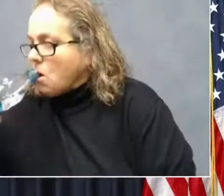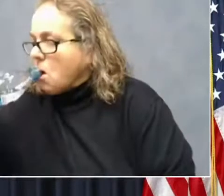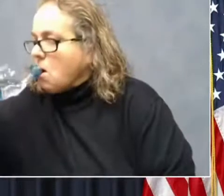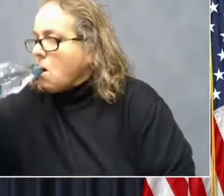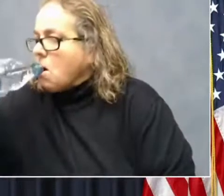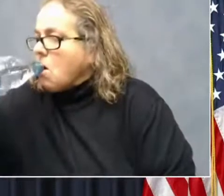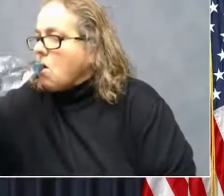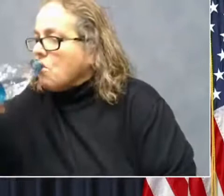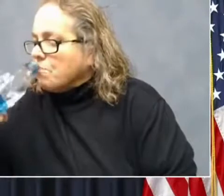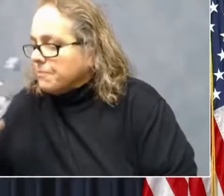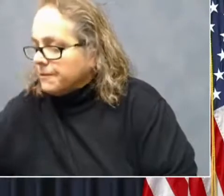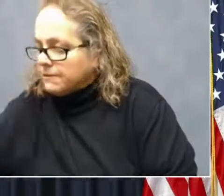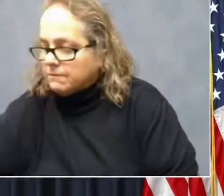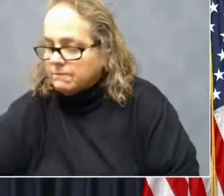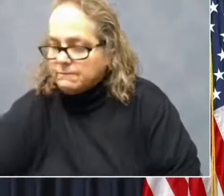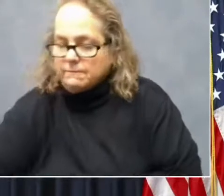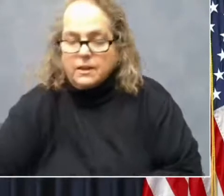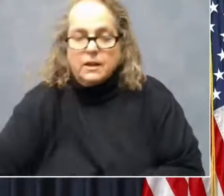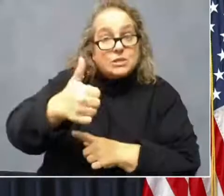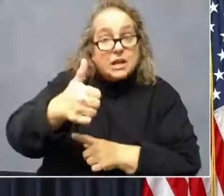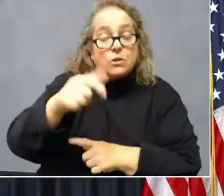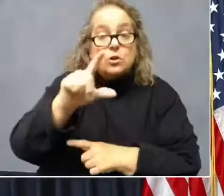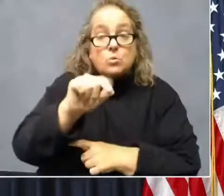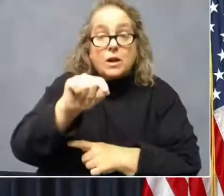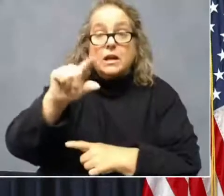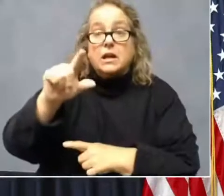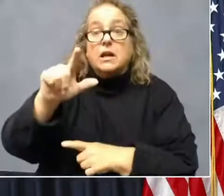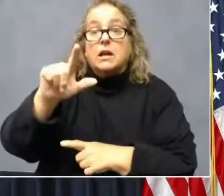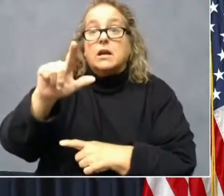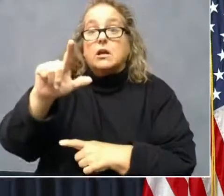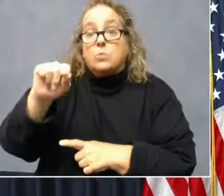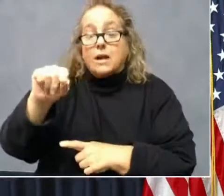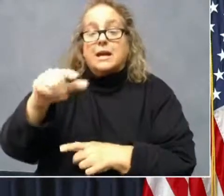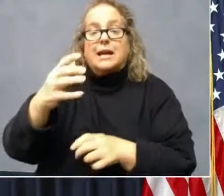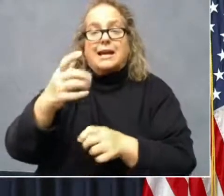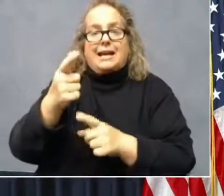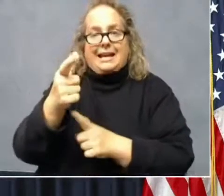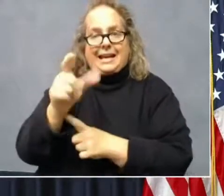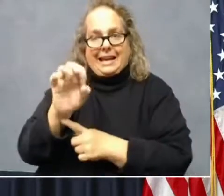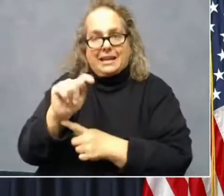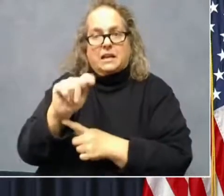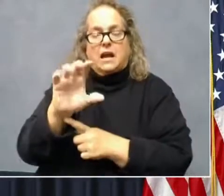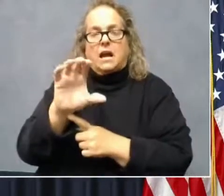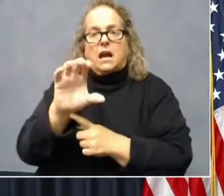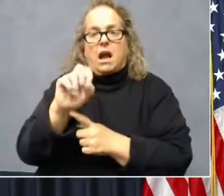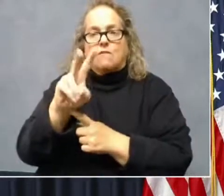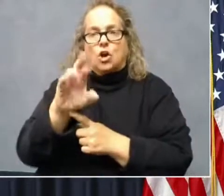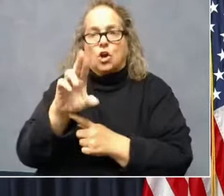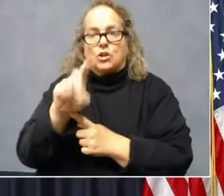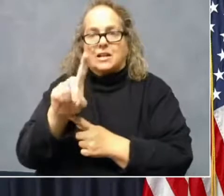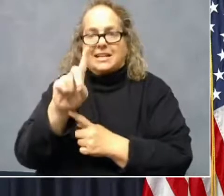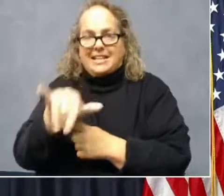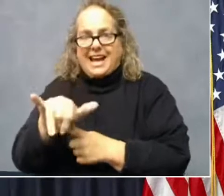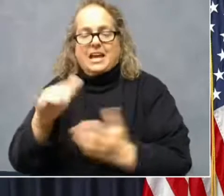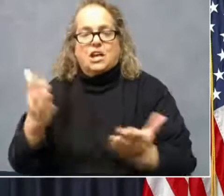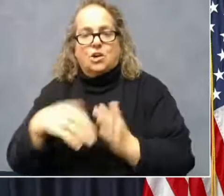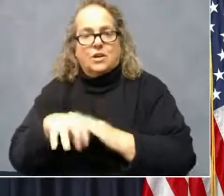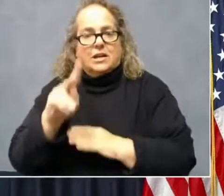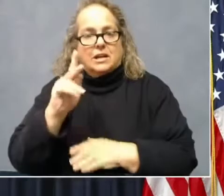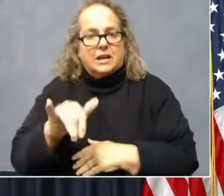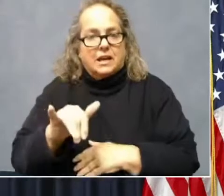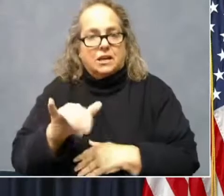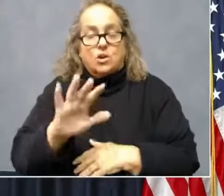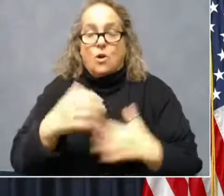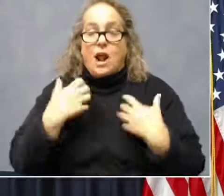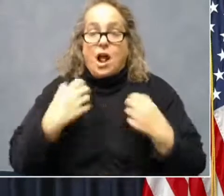Face masks when we go out in public is also in Kentucky. Renew your health care coverage. More important now than ever